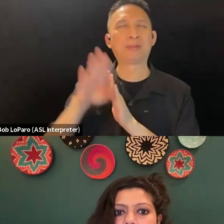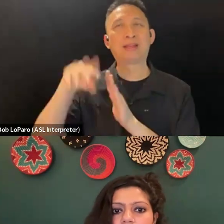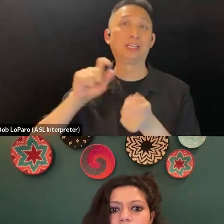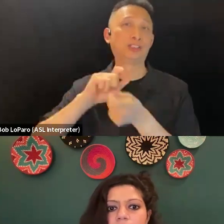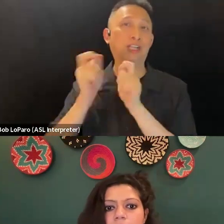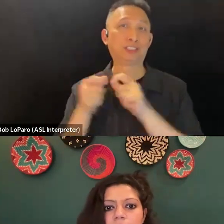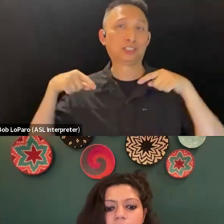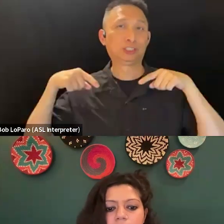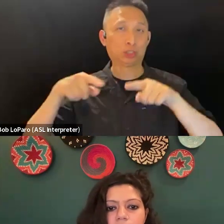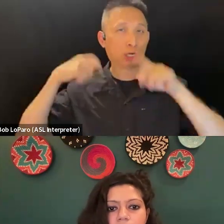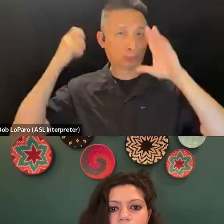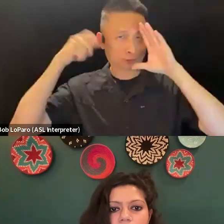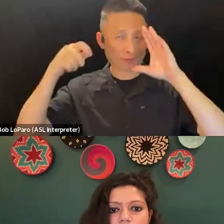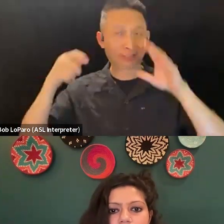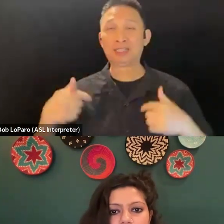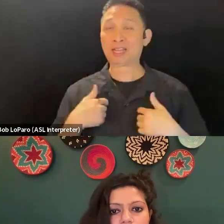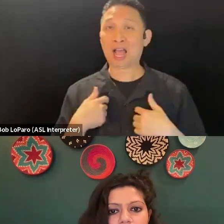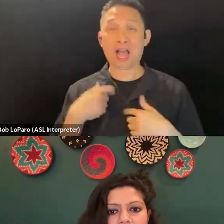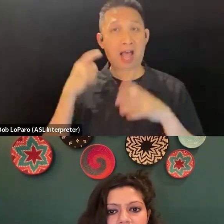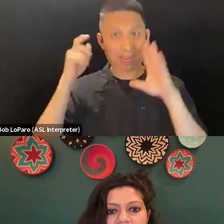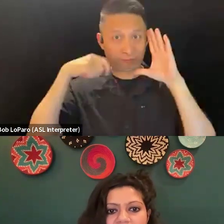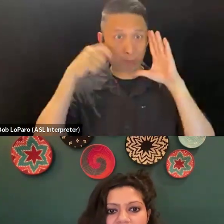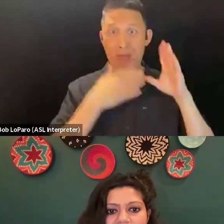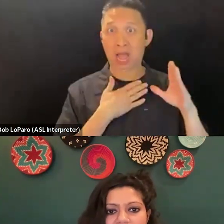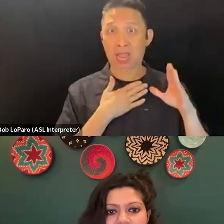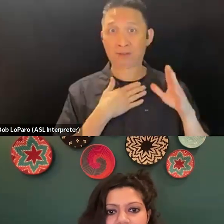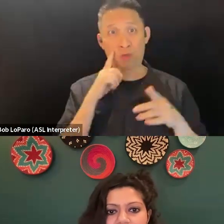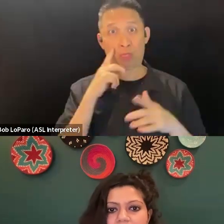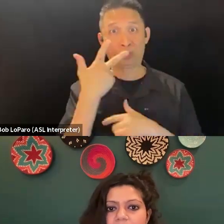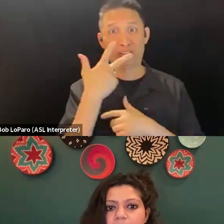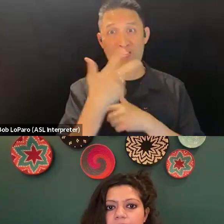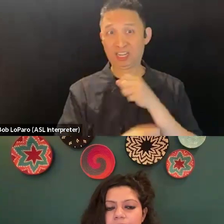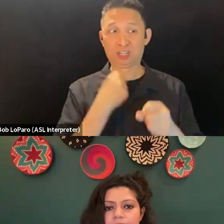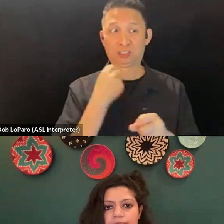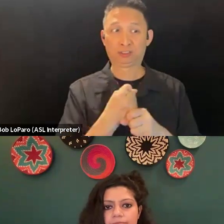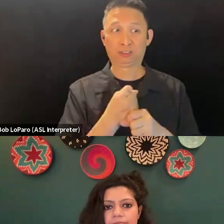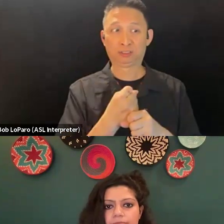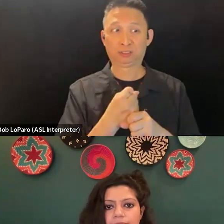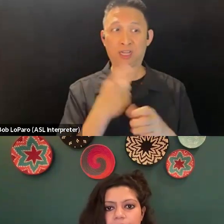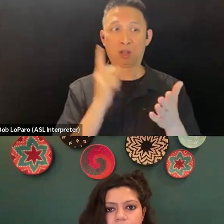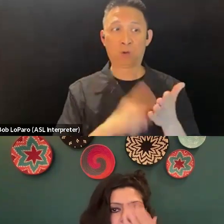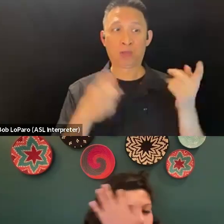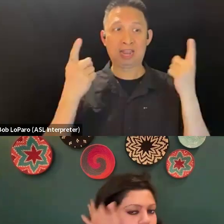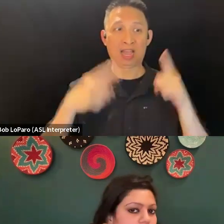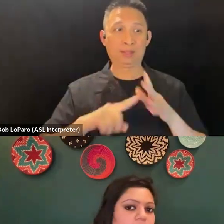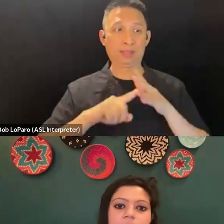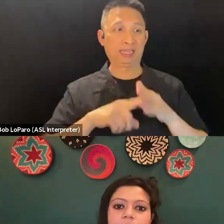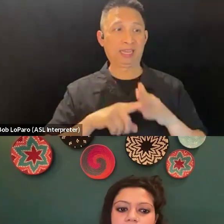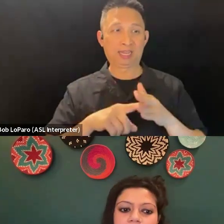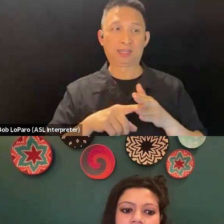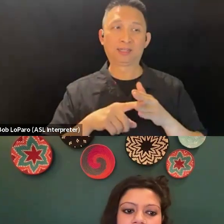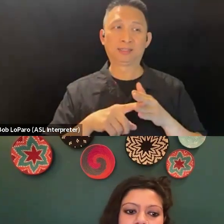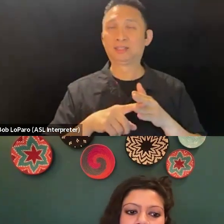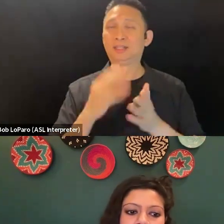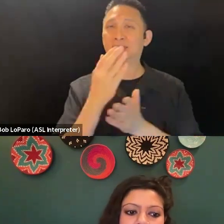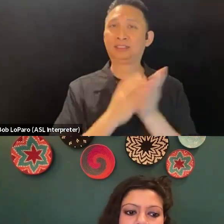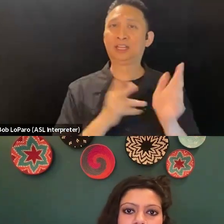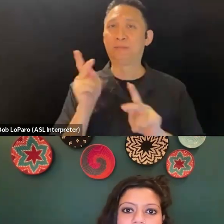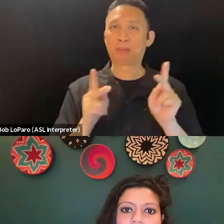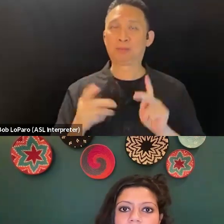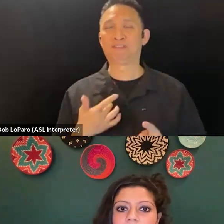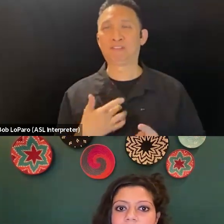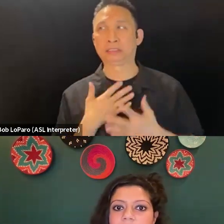the space of documentary. And I think One it's, doesn't, I think one doesn't take away the thing from the other.